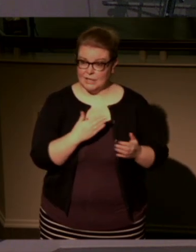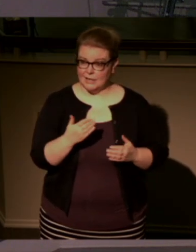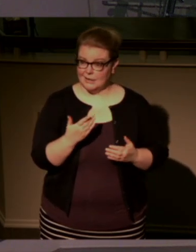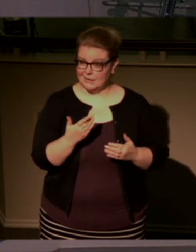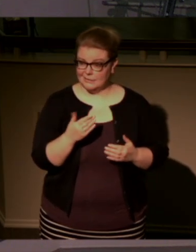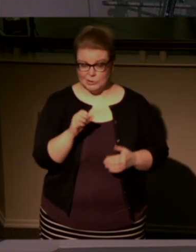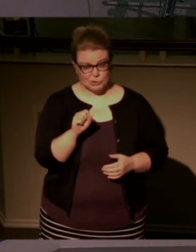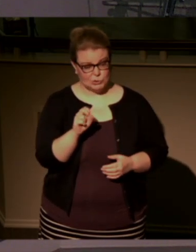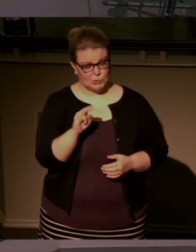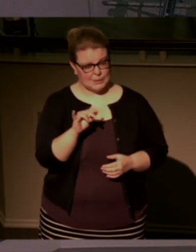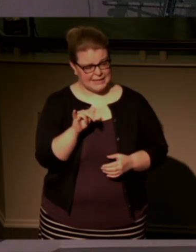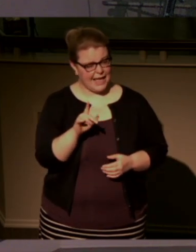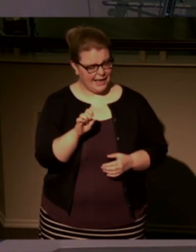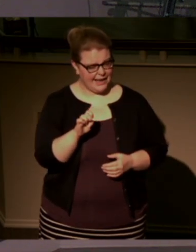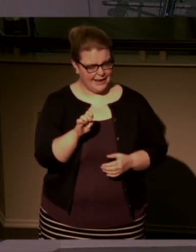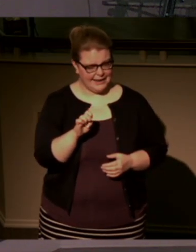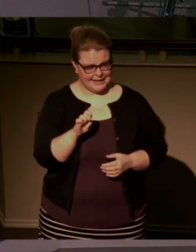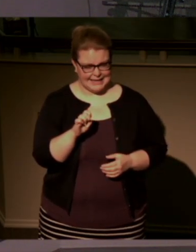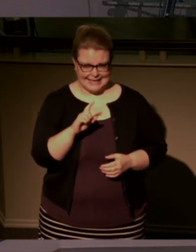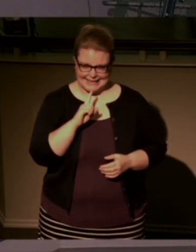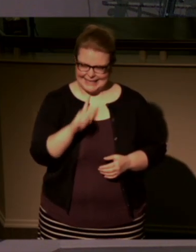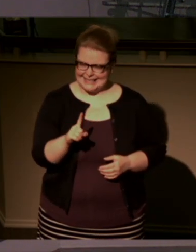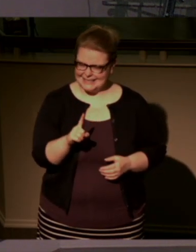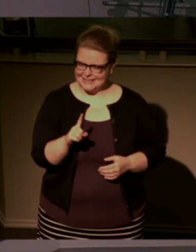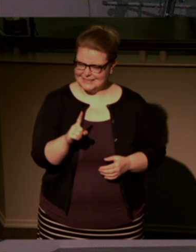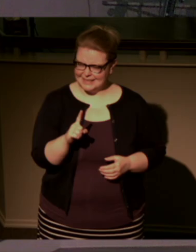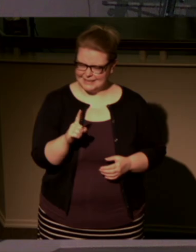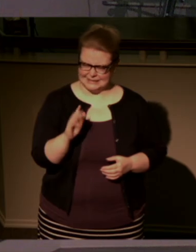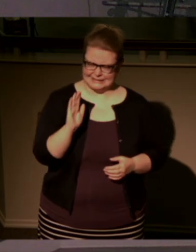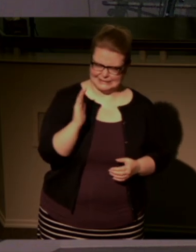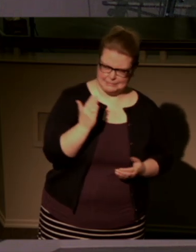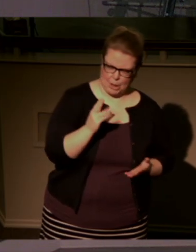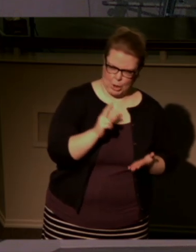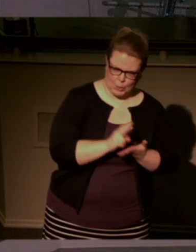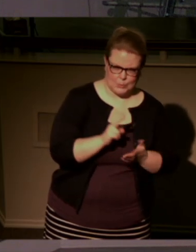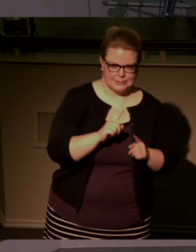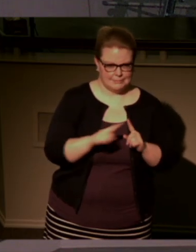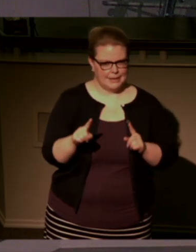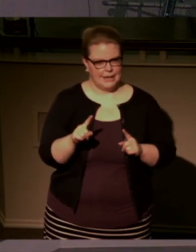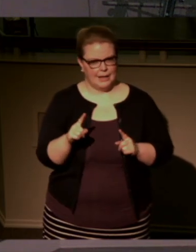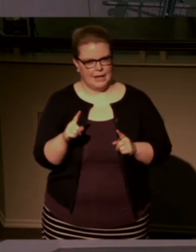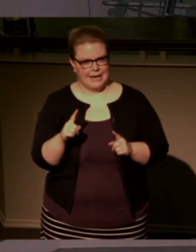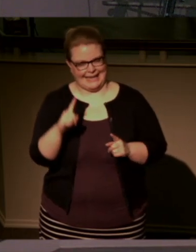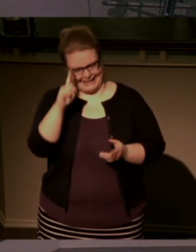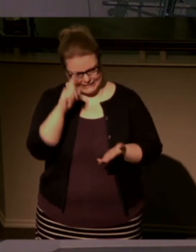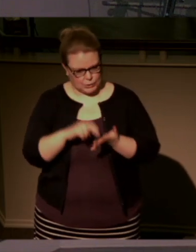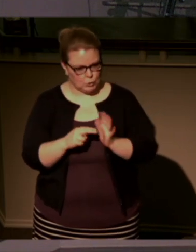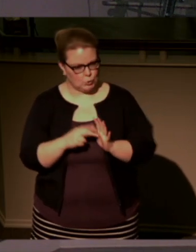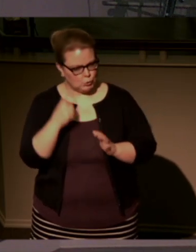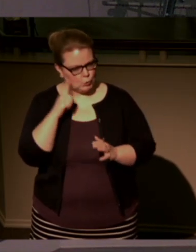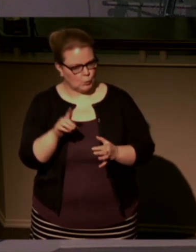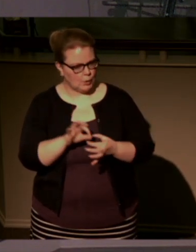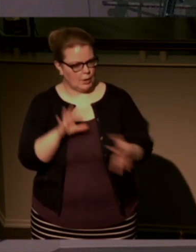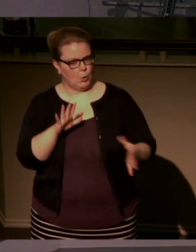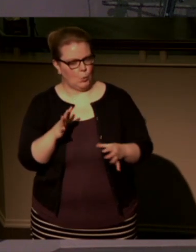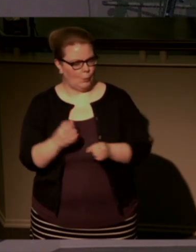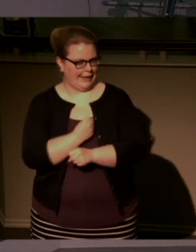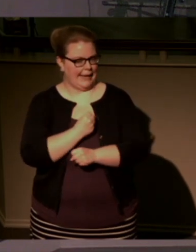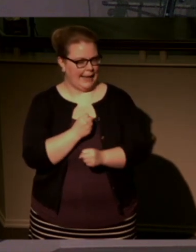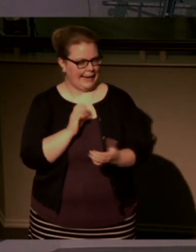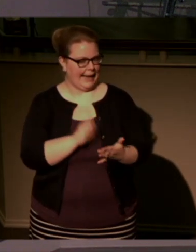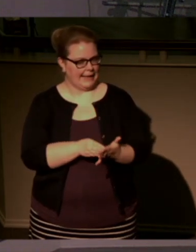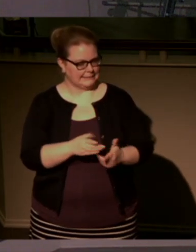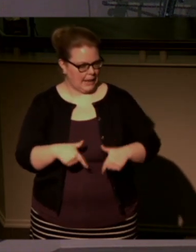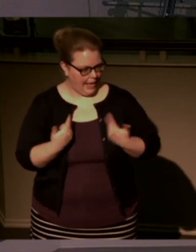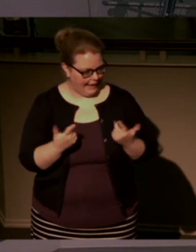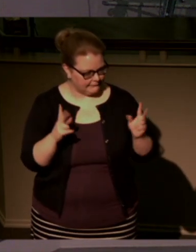in a really kind of flip side kind of way. And so I couldn't find anything in